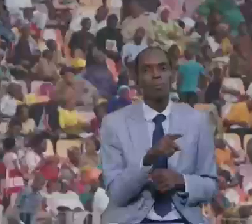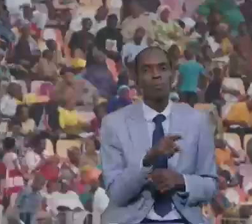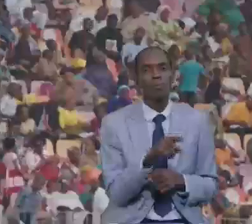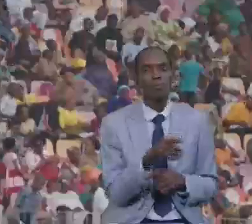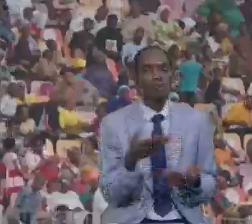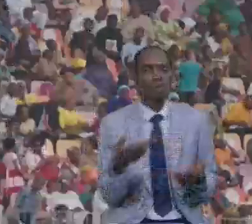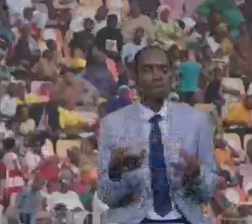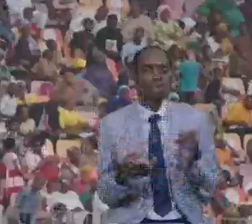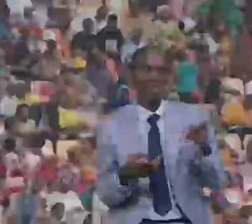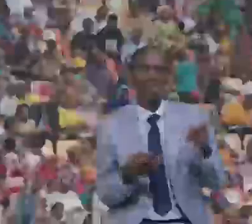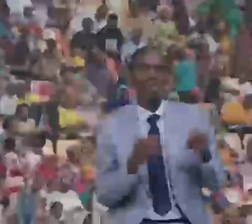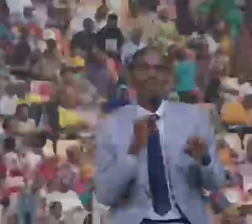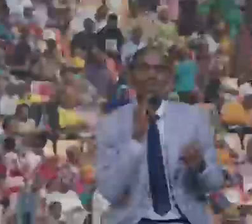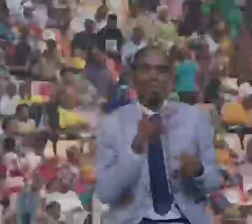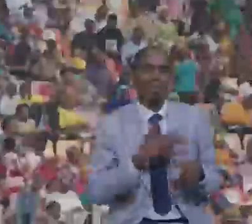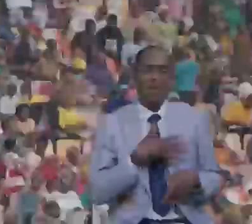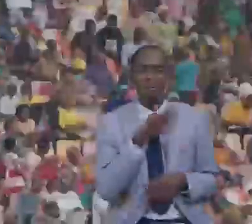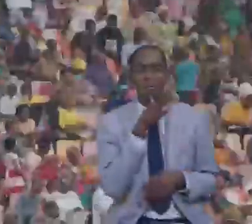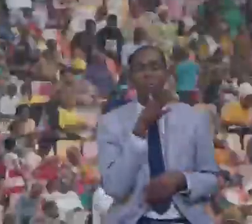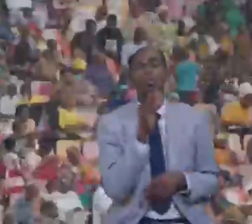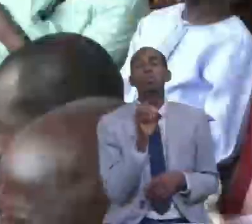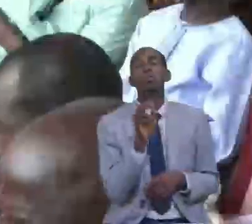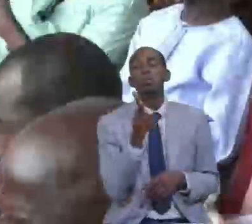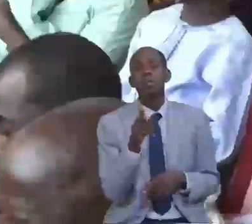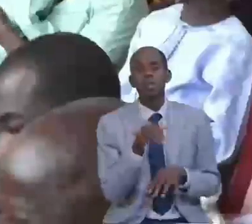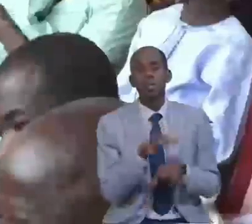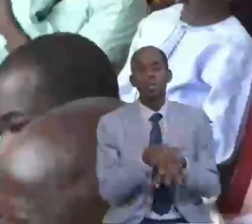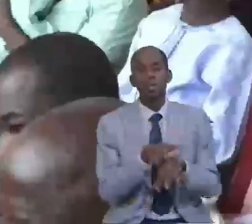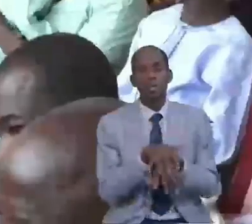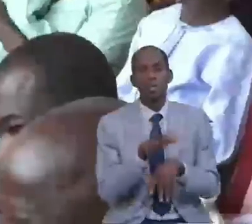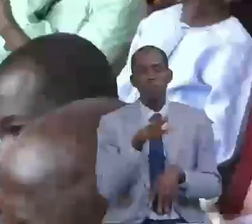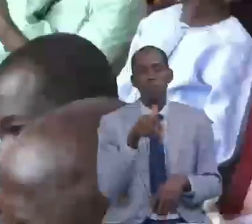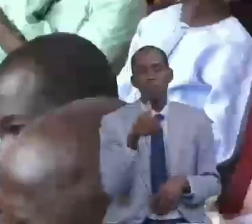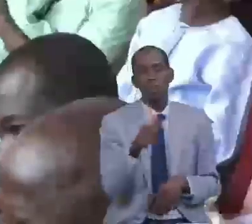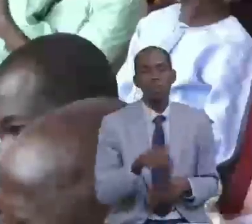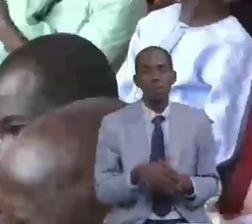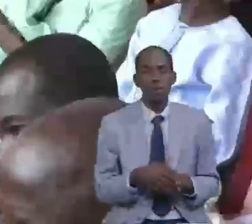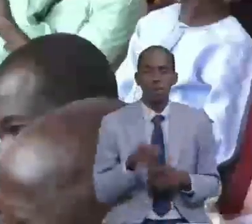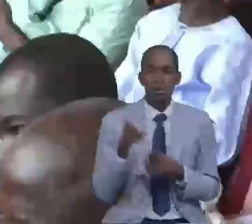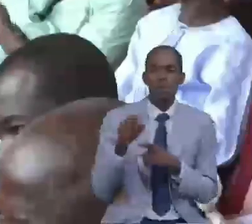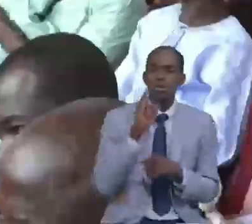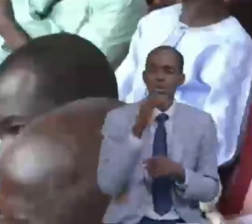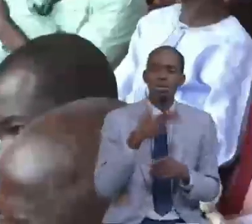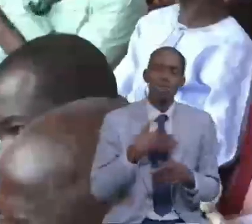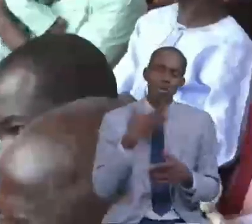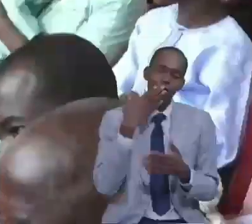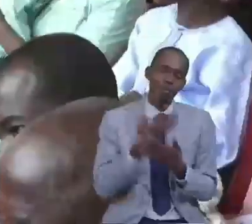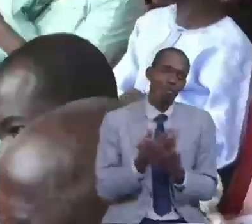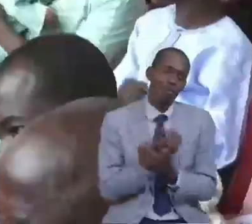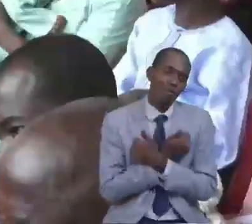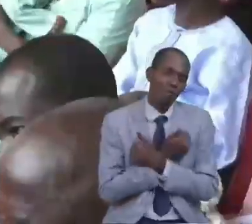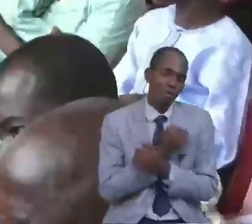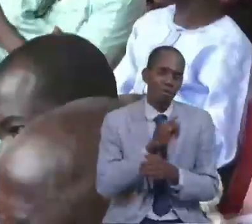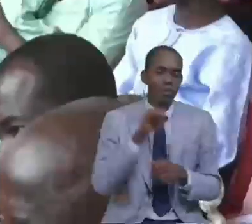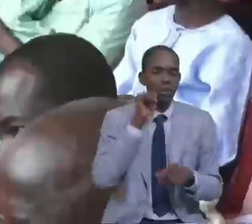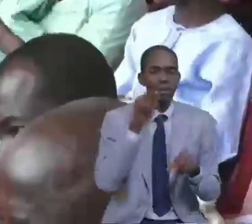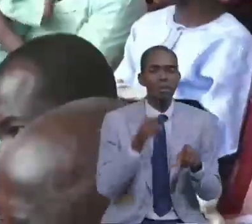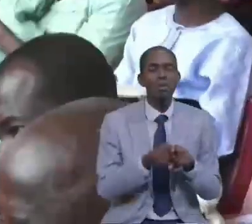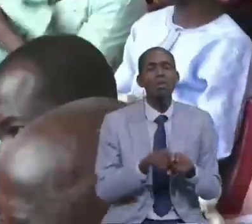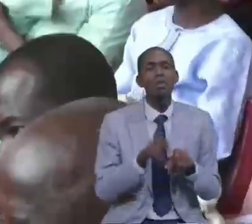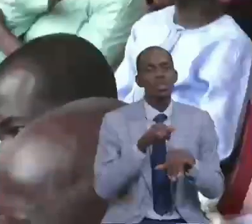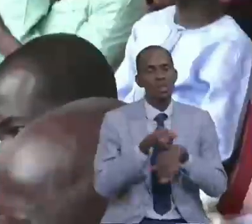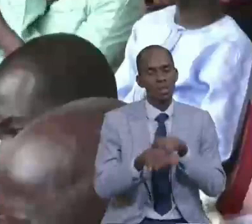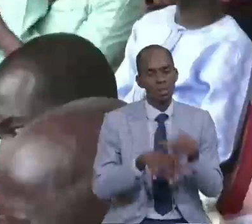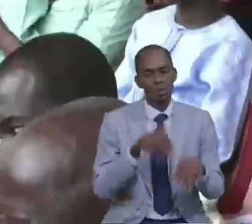sister. I hear you. But you know what's in your heart? When we're saved, when